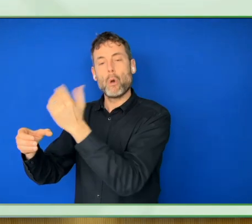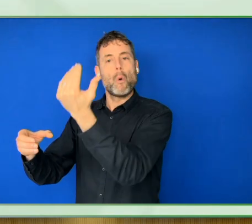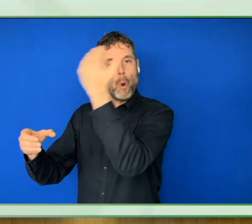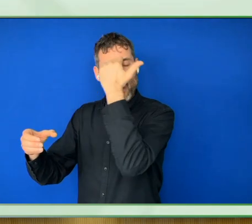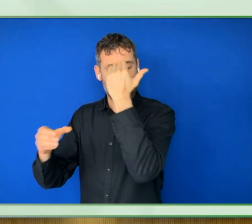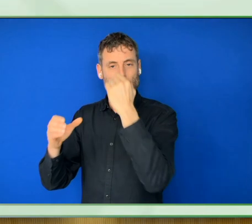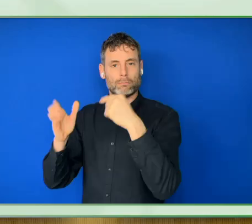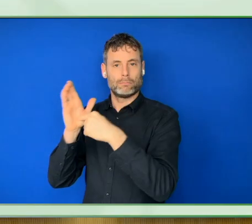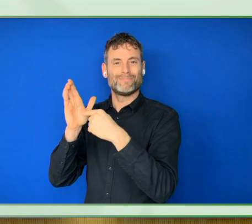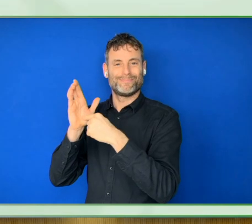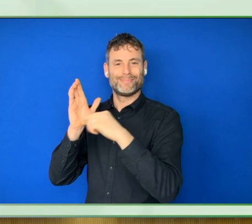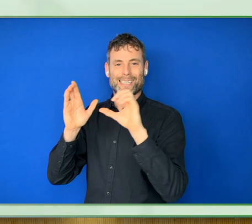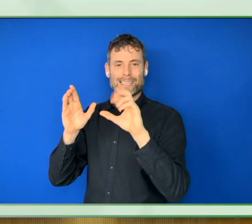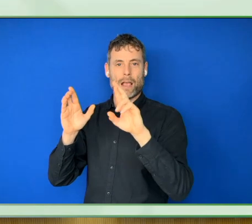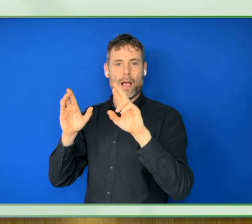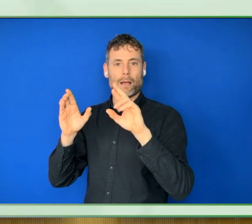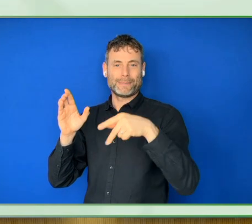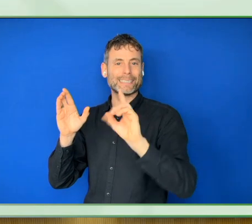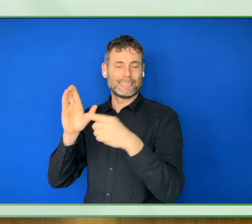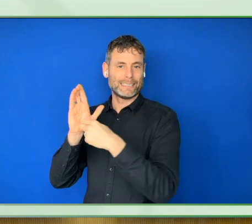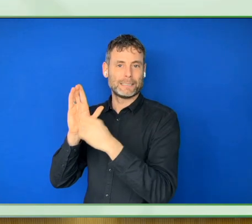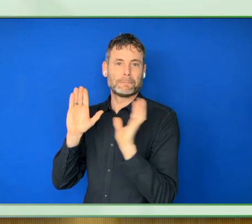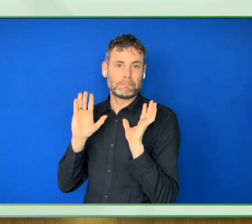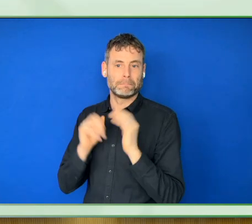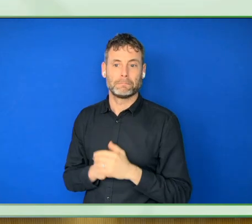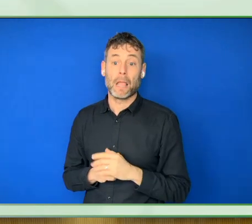And I have to, admit it myself,